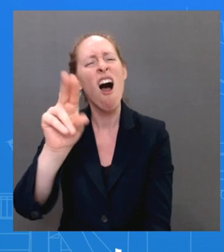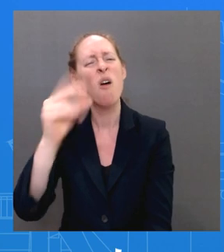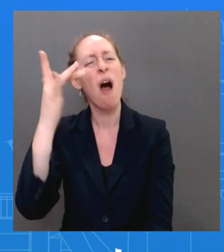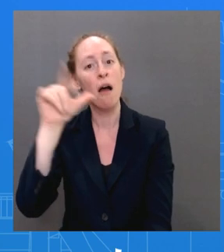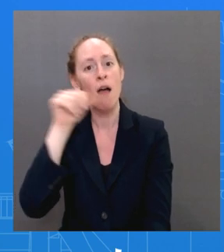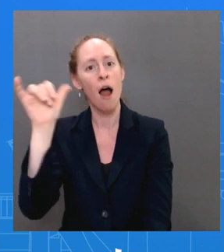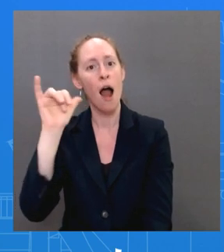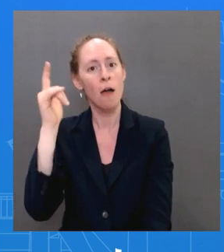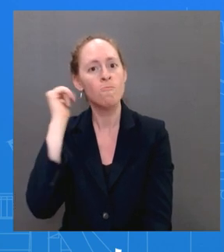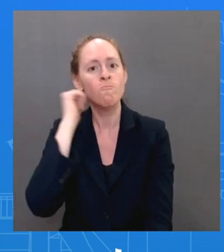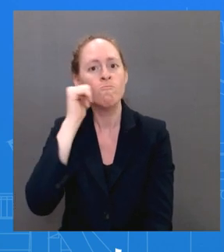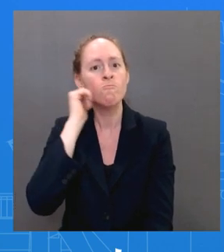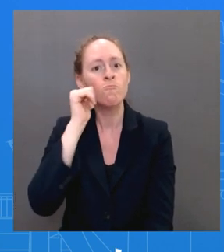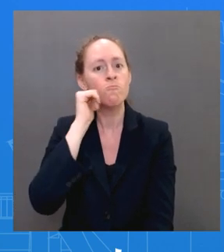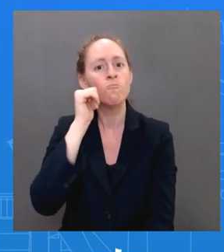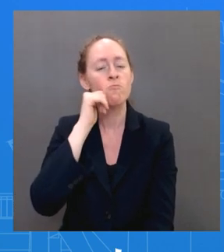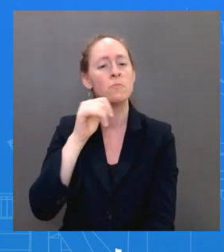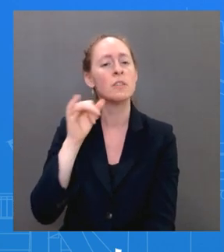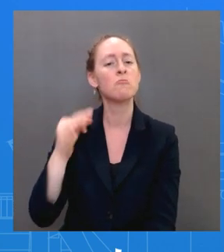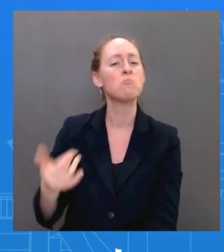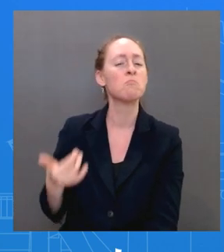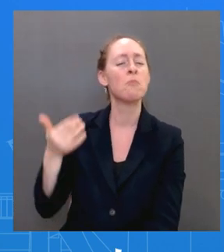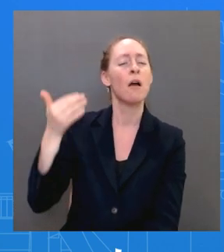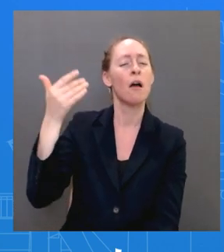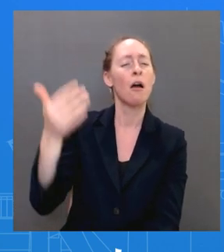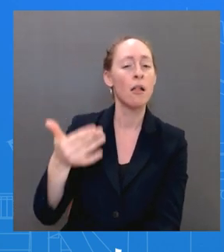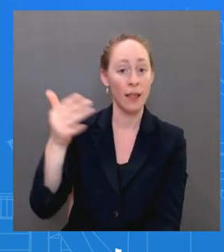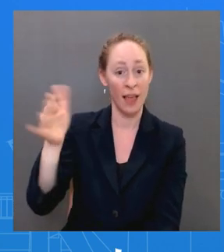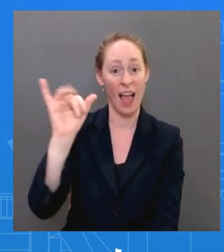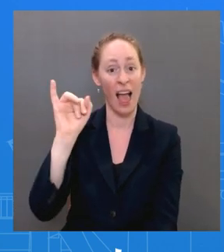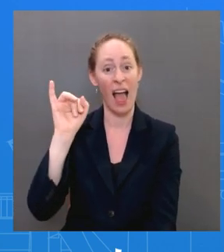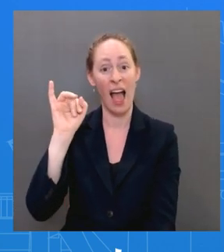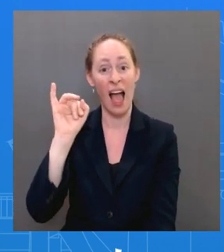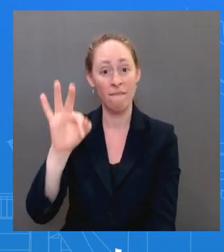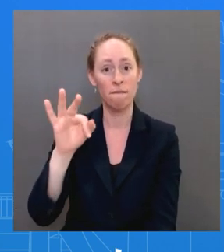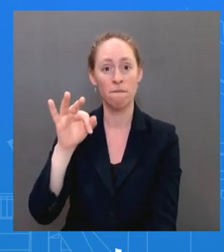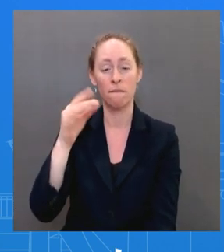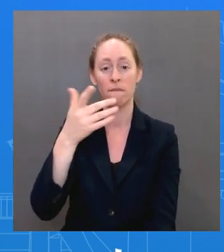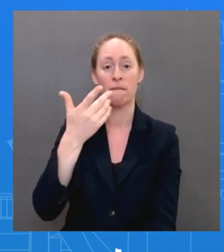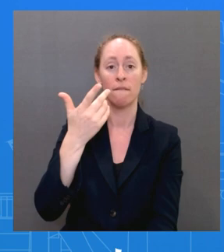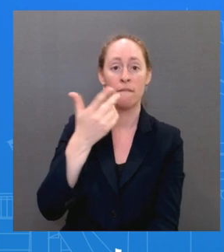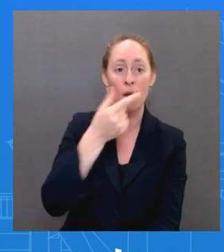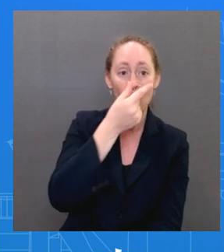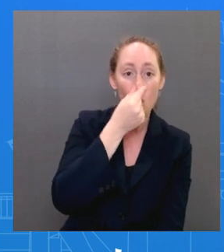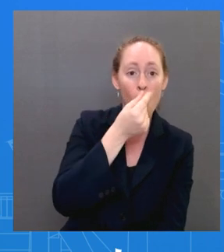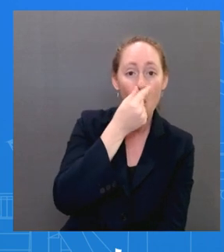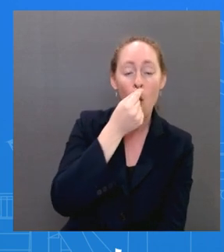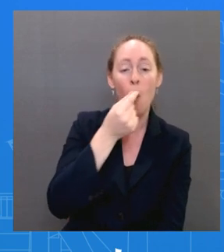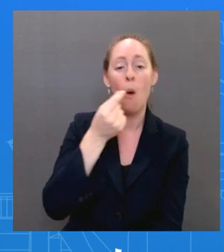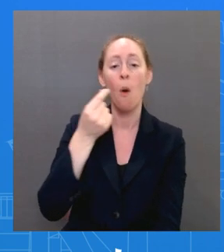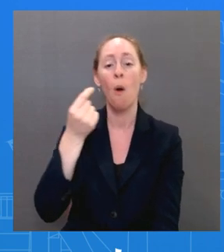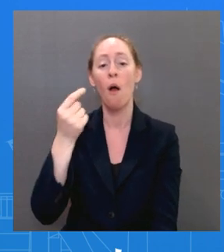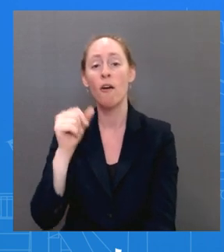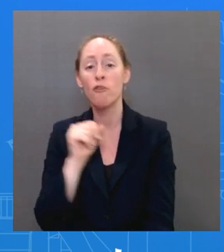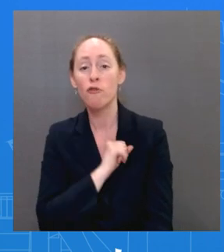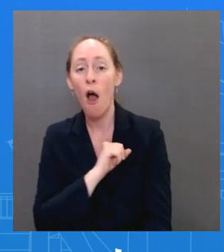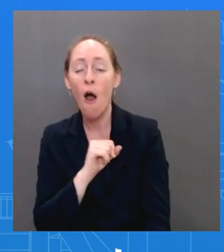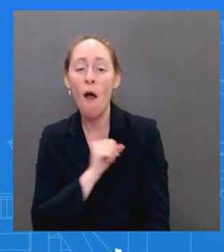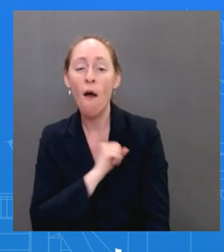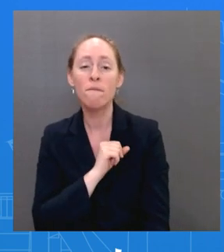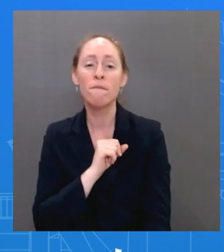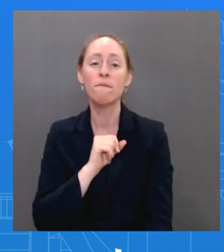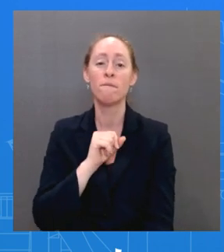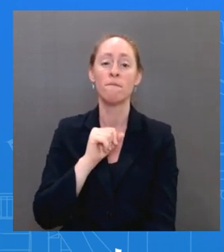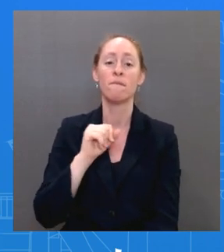largely when he gets viral syndromes, when he gets colds, basically. And so so it's not a regular medicine that he uses on an ongoing